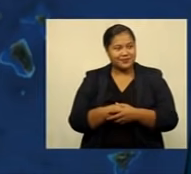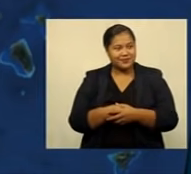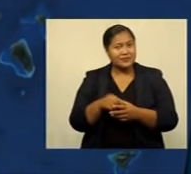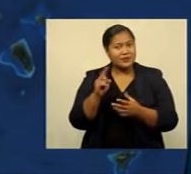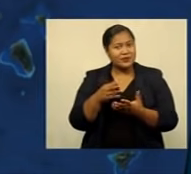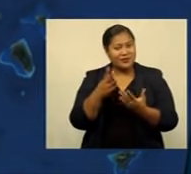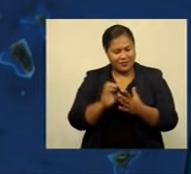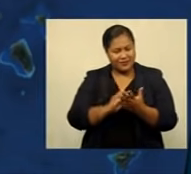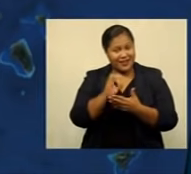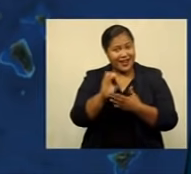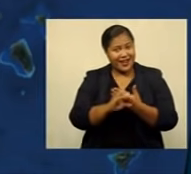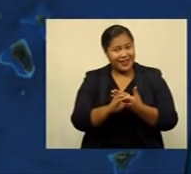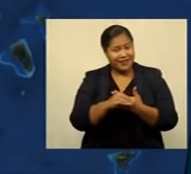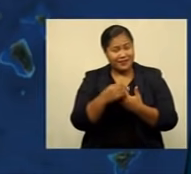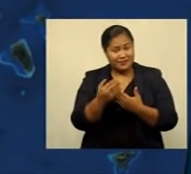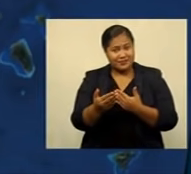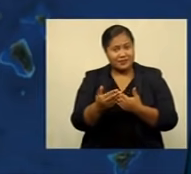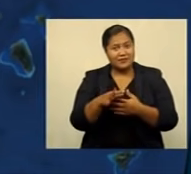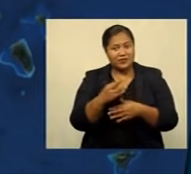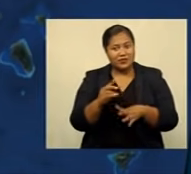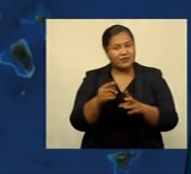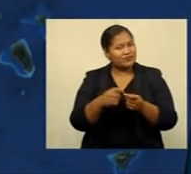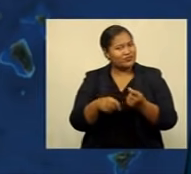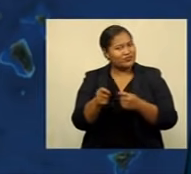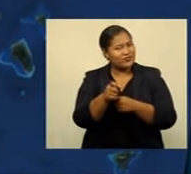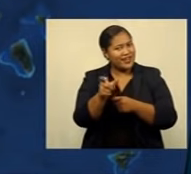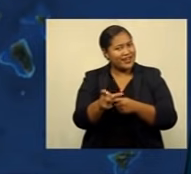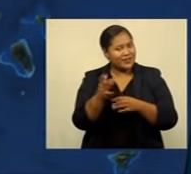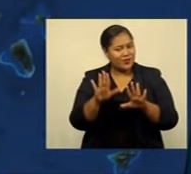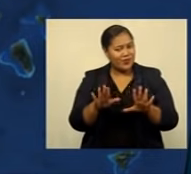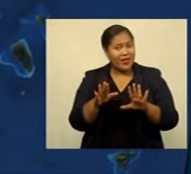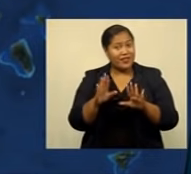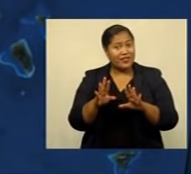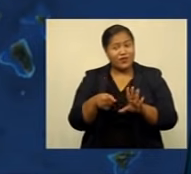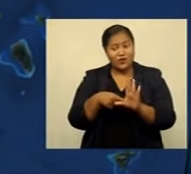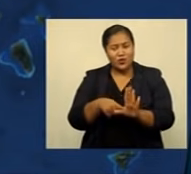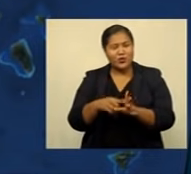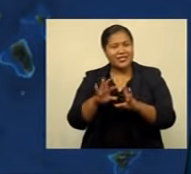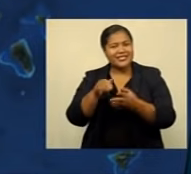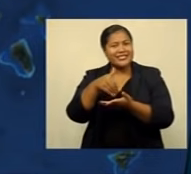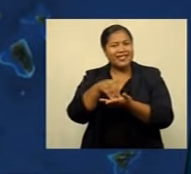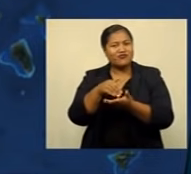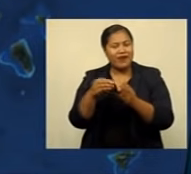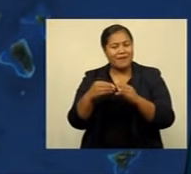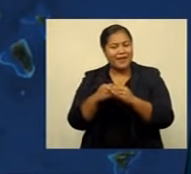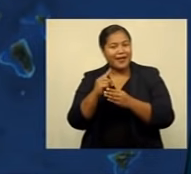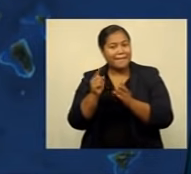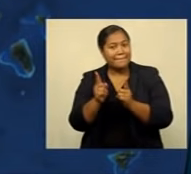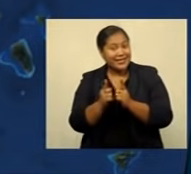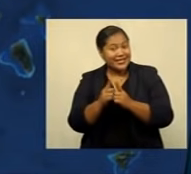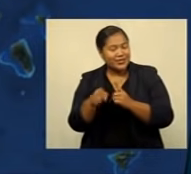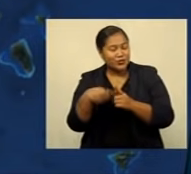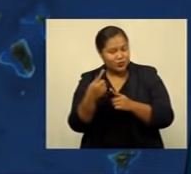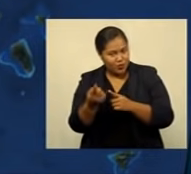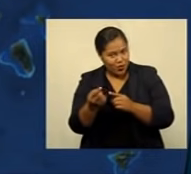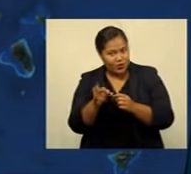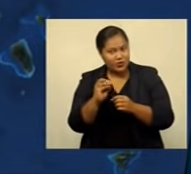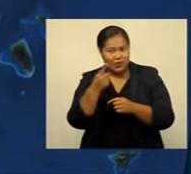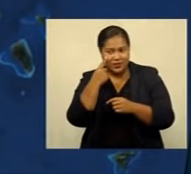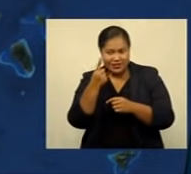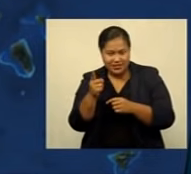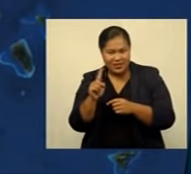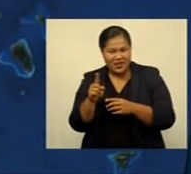calendar ahead, traders will now be awaiting the European Central Bank meeting tomorrow. A dovish tone is expected after